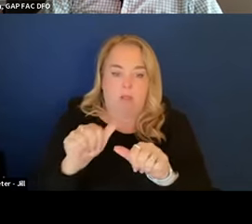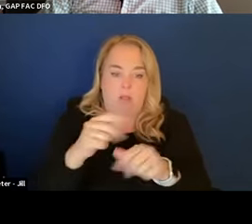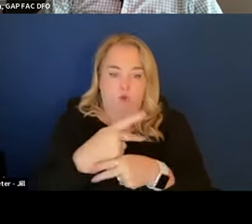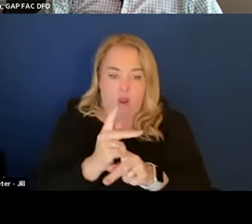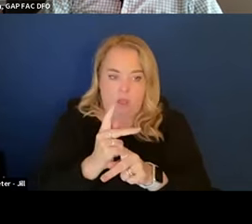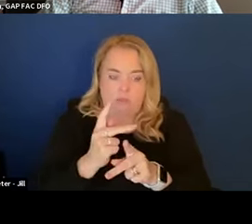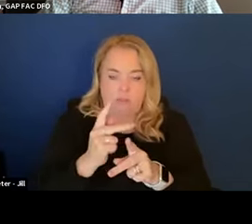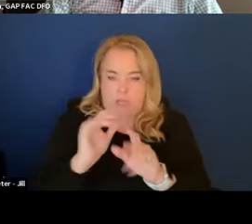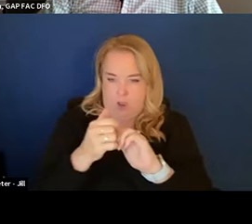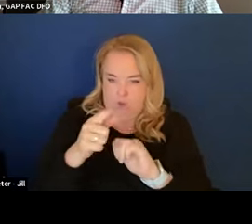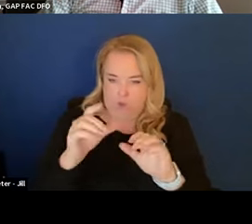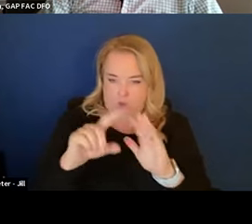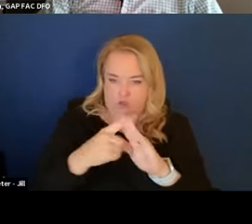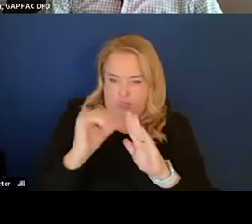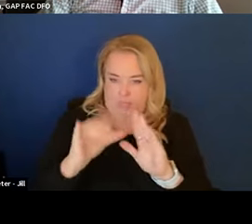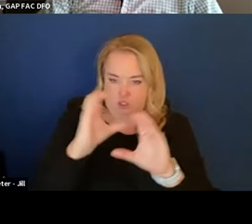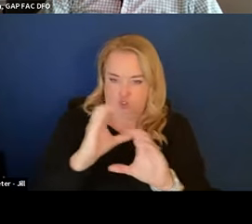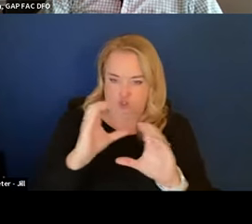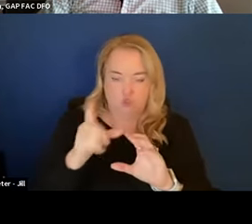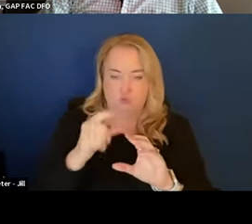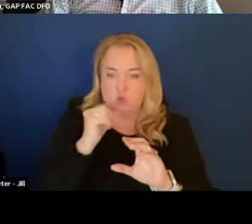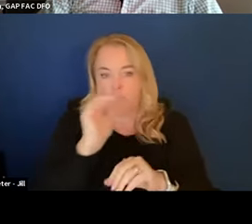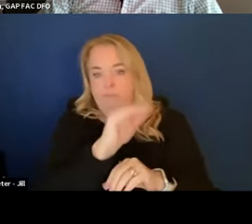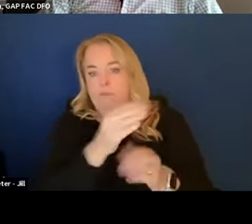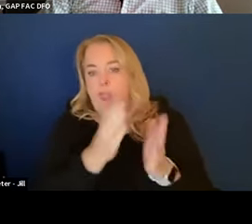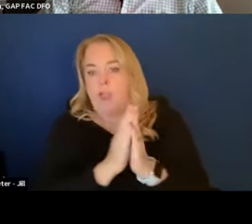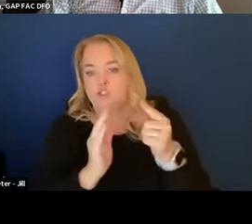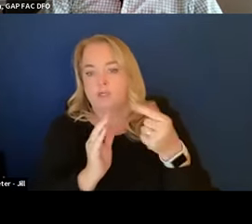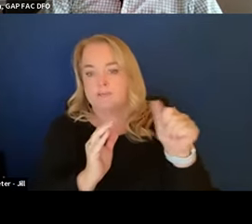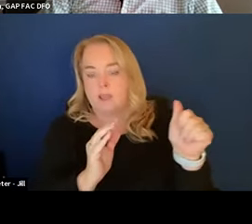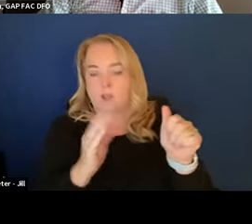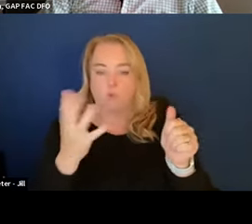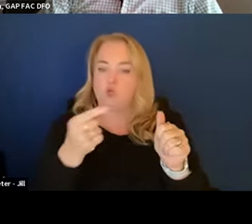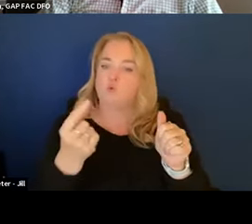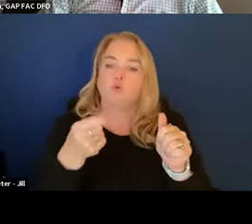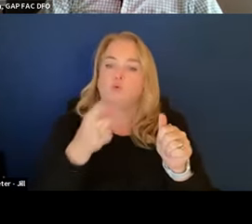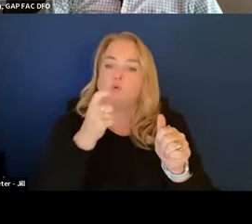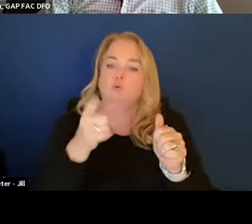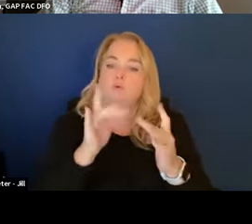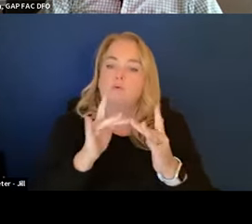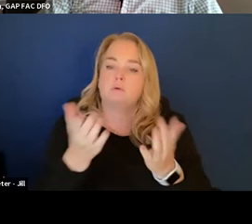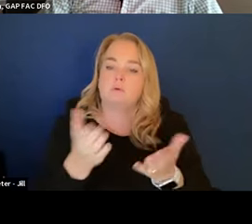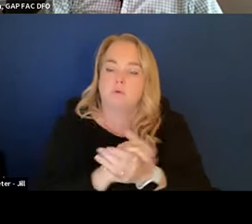that search? Like, you wouldn't go to GSA and say, who do you got? What would you all do? Who would you talk to?